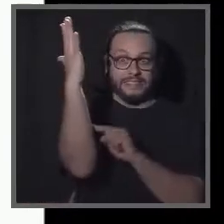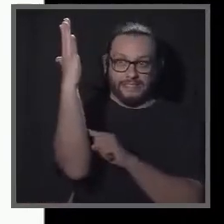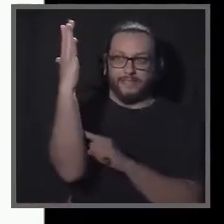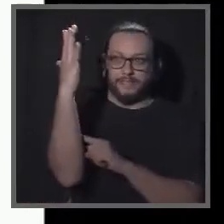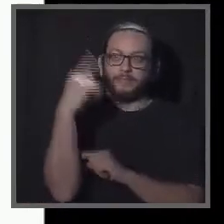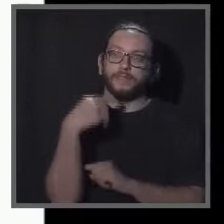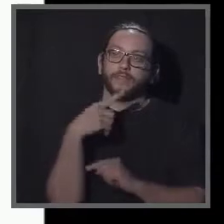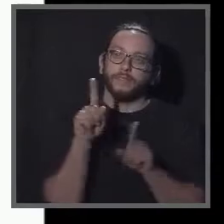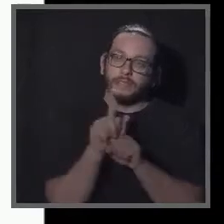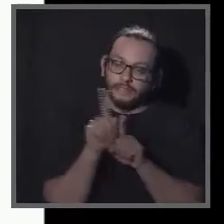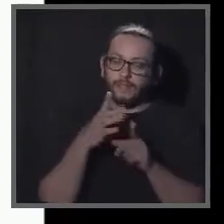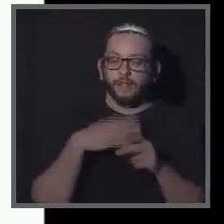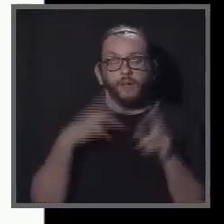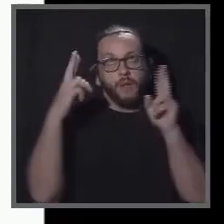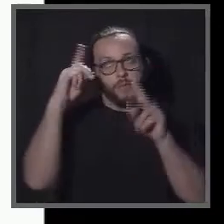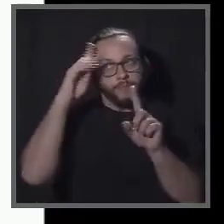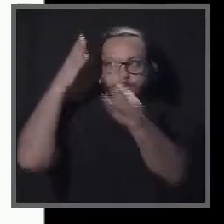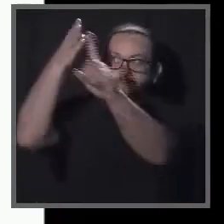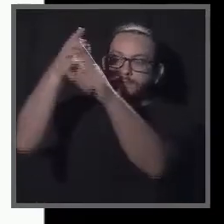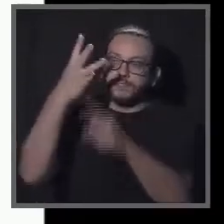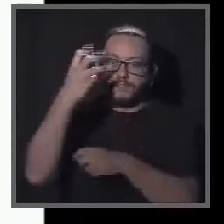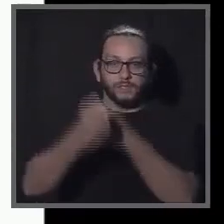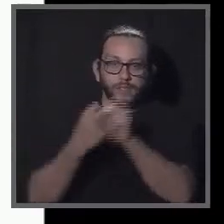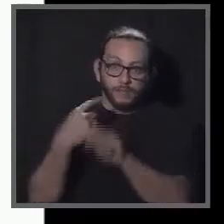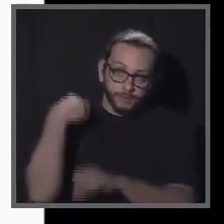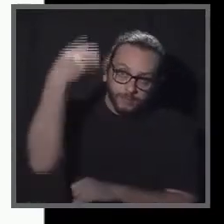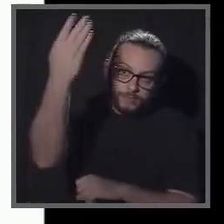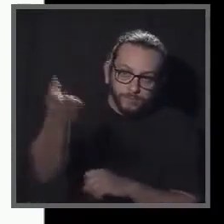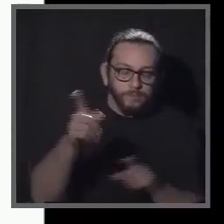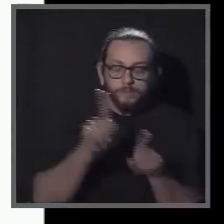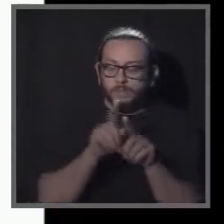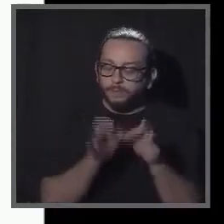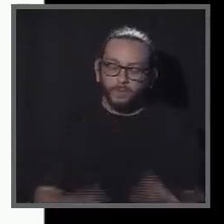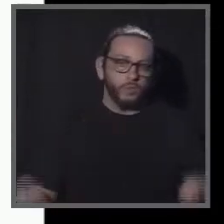be very visible to everyone.